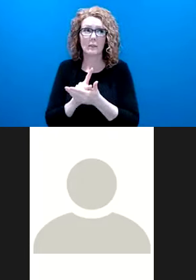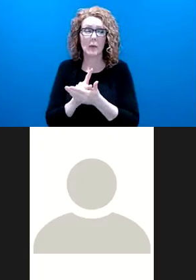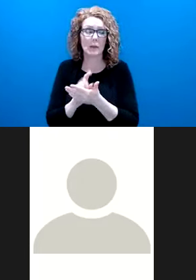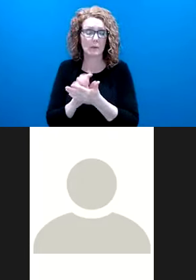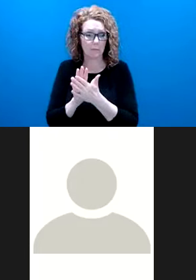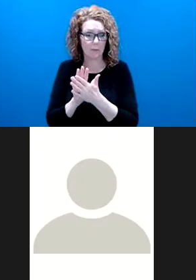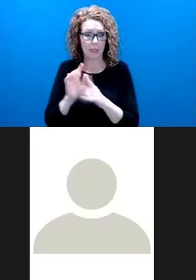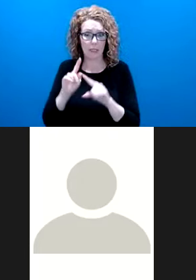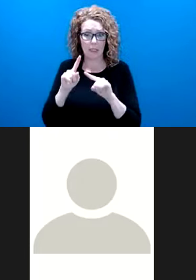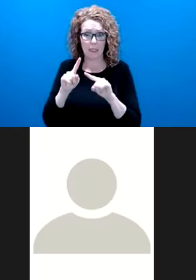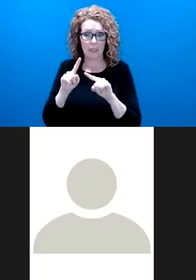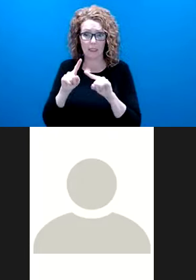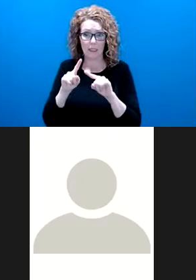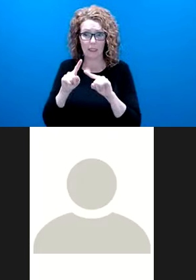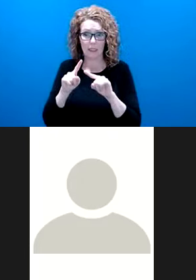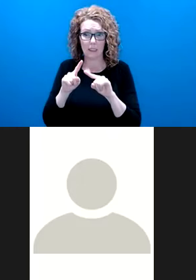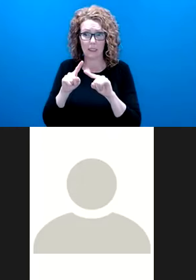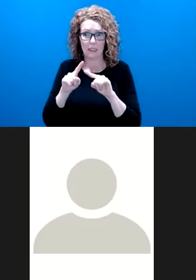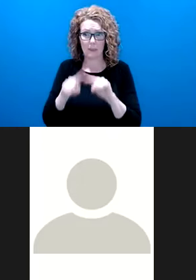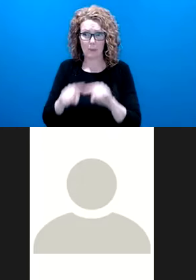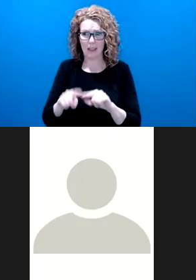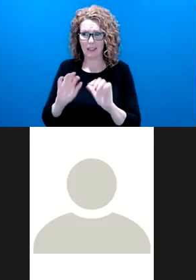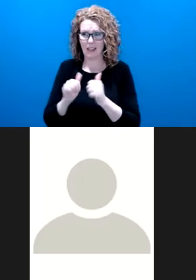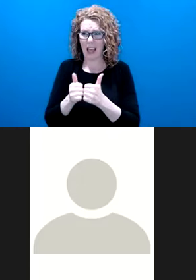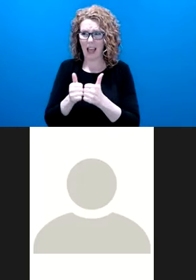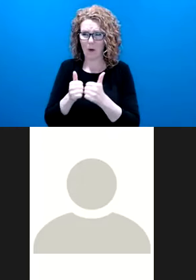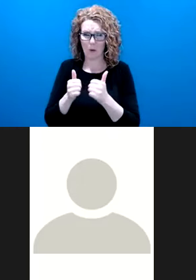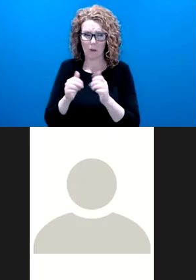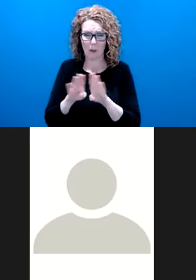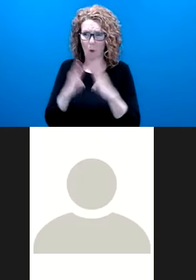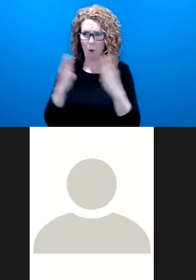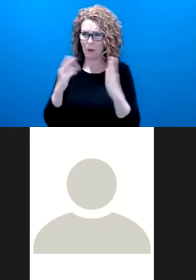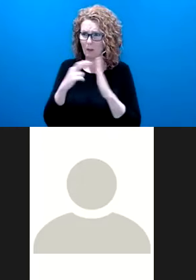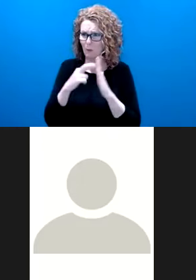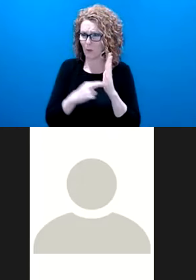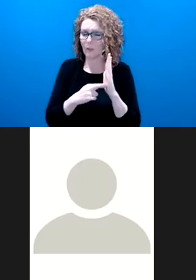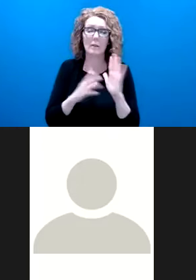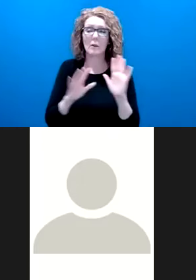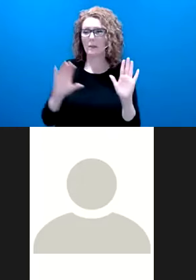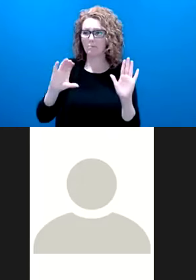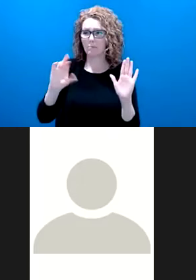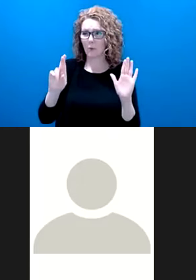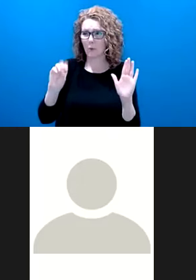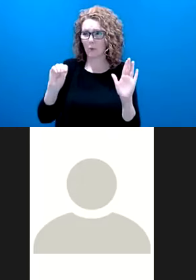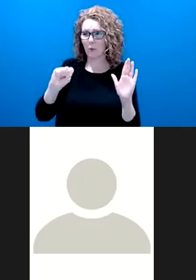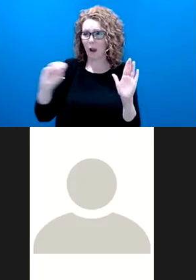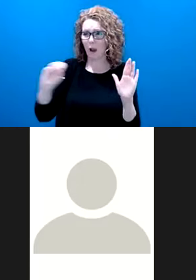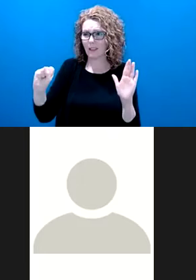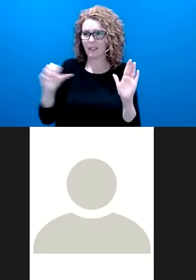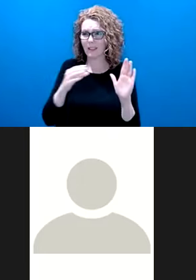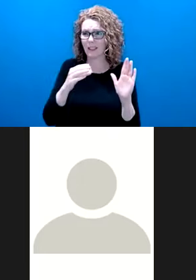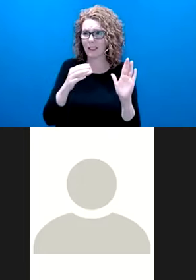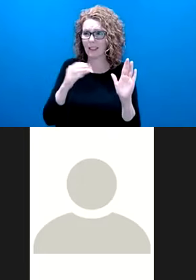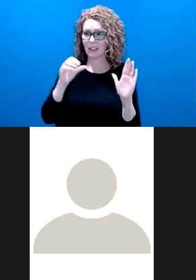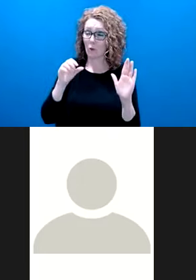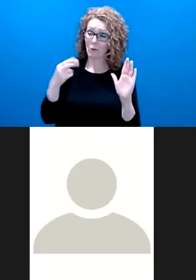how that organization really opens up the rules. Ross, I'll let you kind of clarify, or Hope, that question that's in the chat